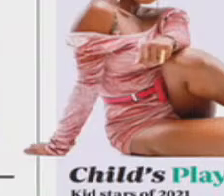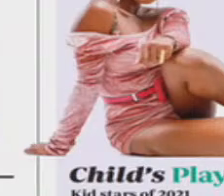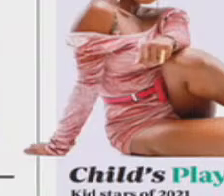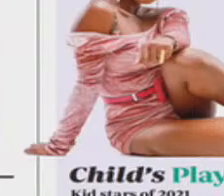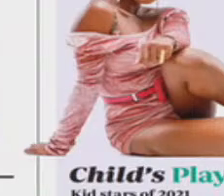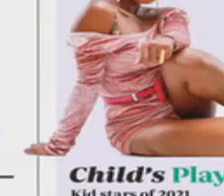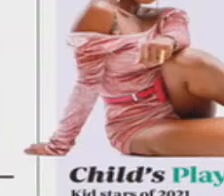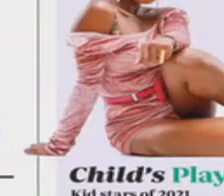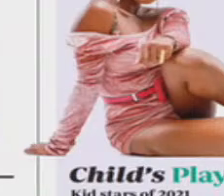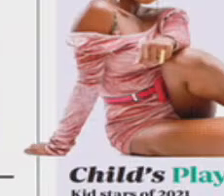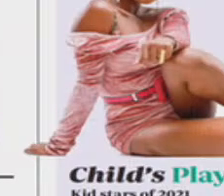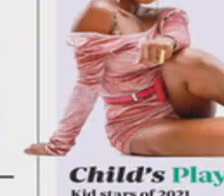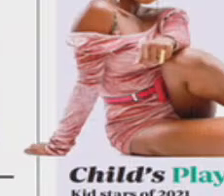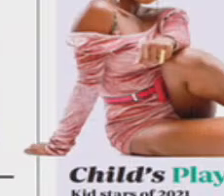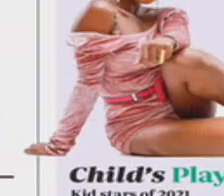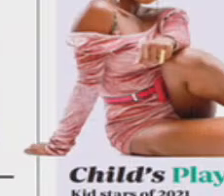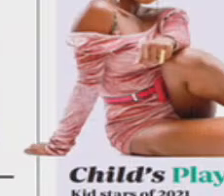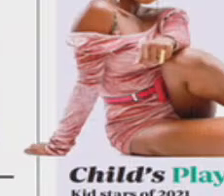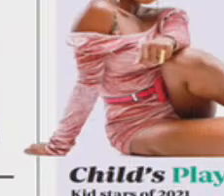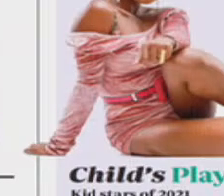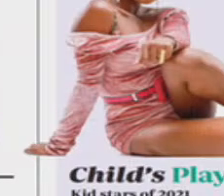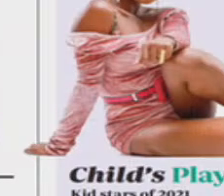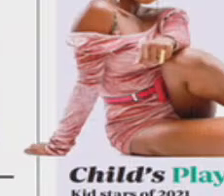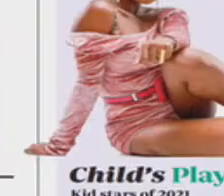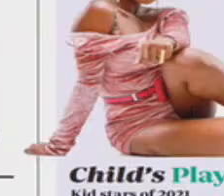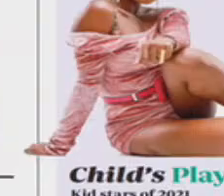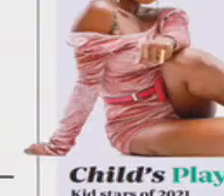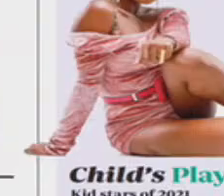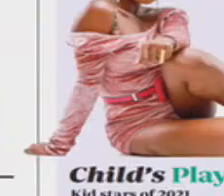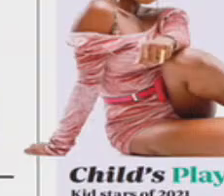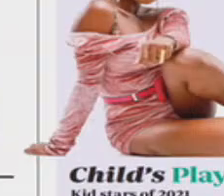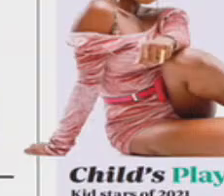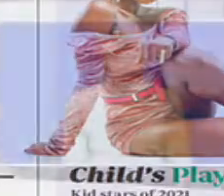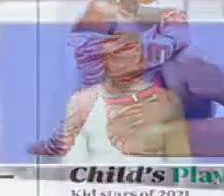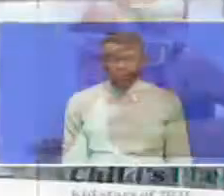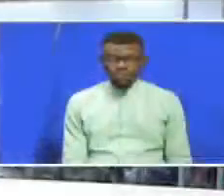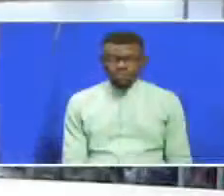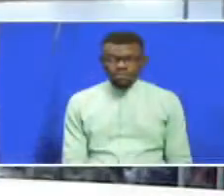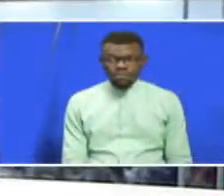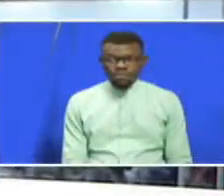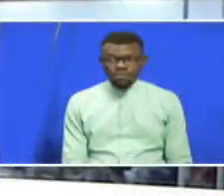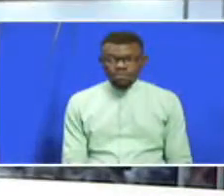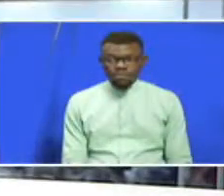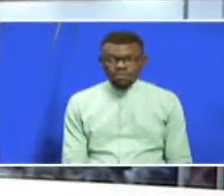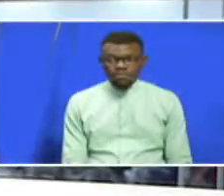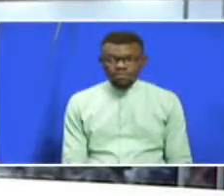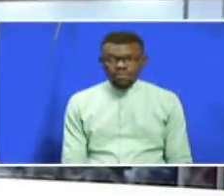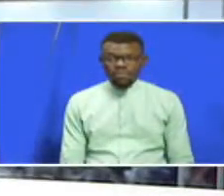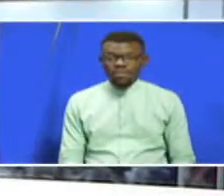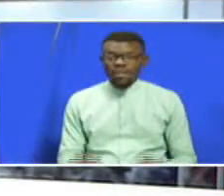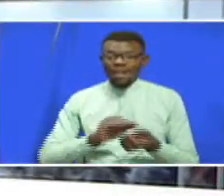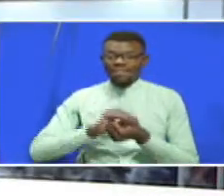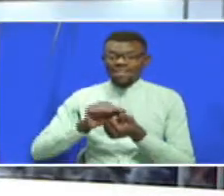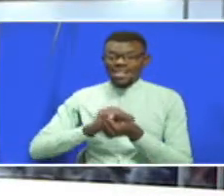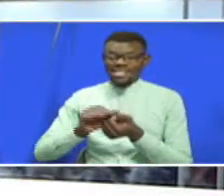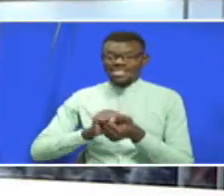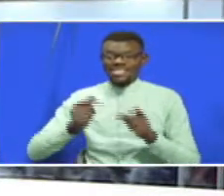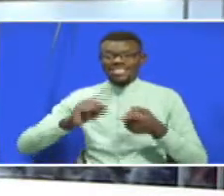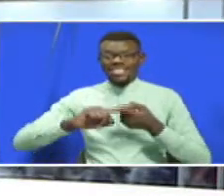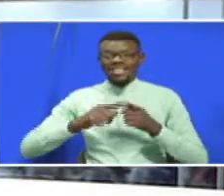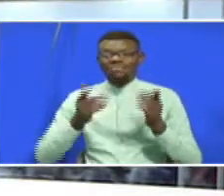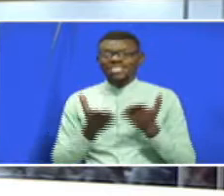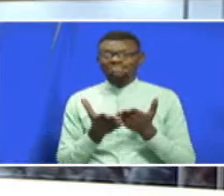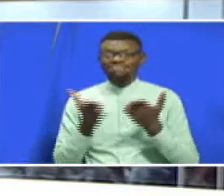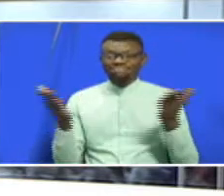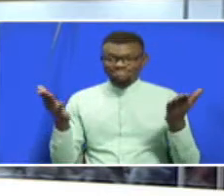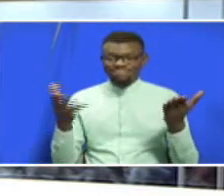for sportswoman trophy. This and more stories lined up for you on the Friday Standard newspaper, so be sure to grab a